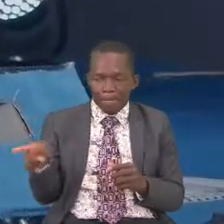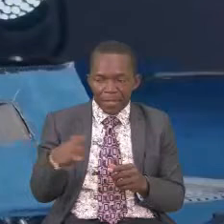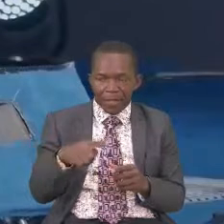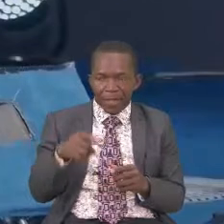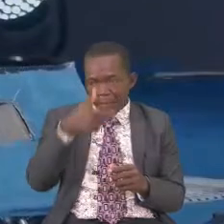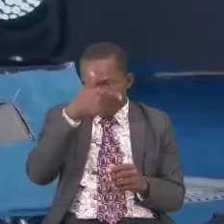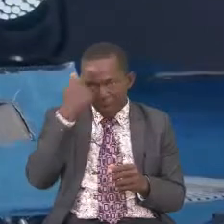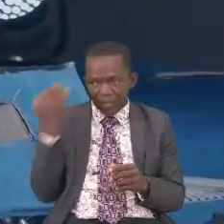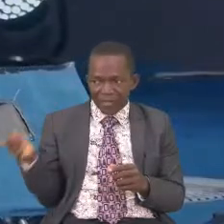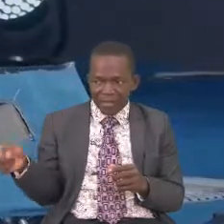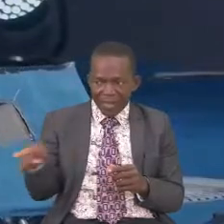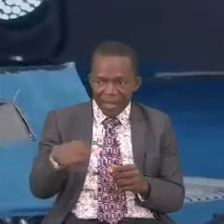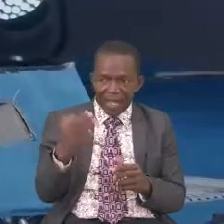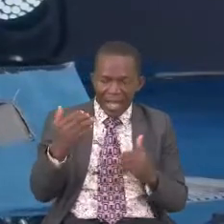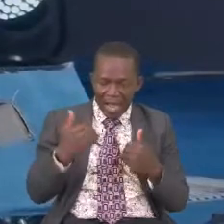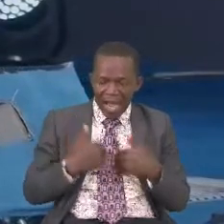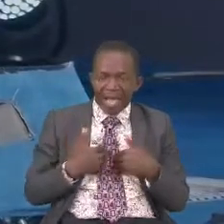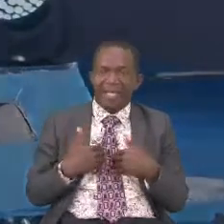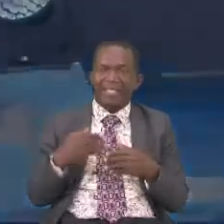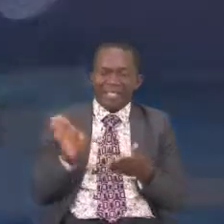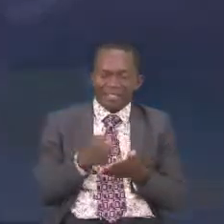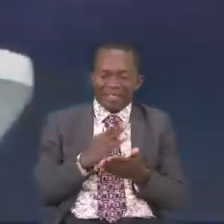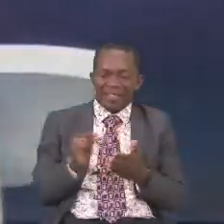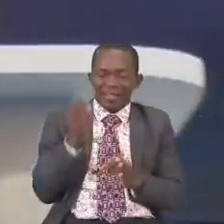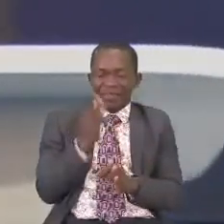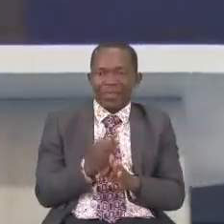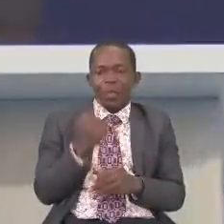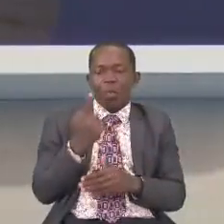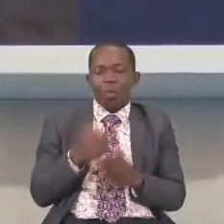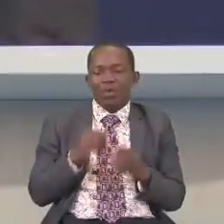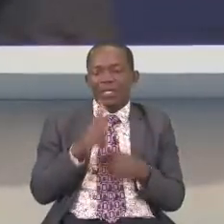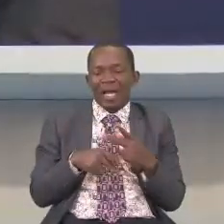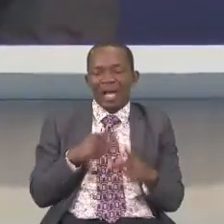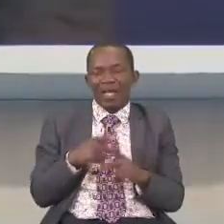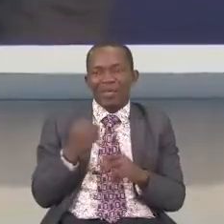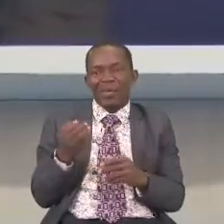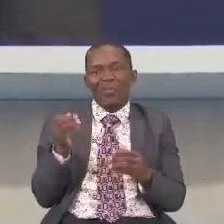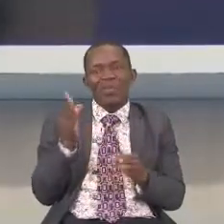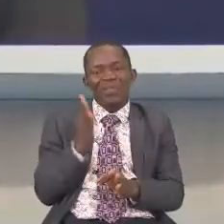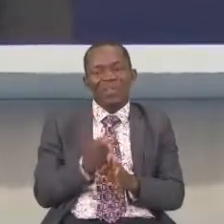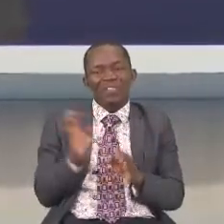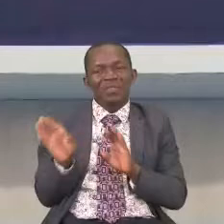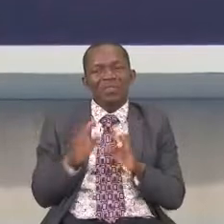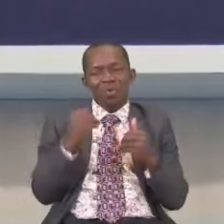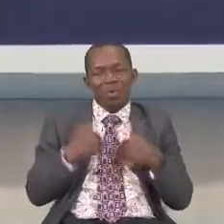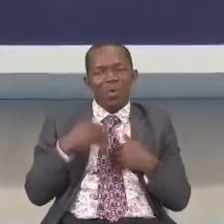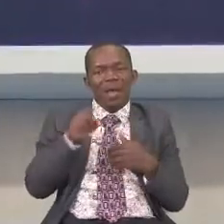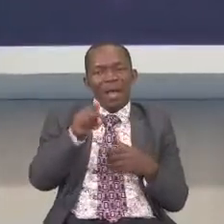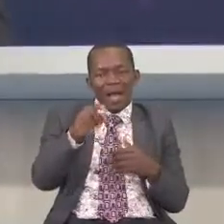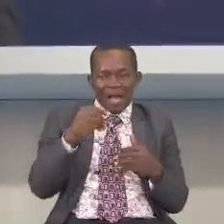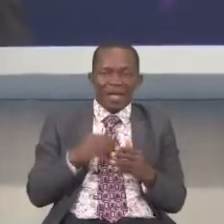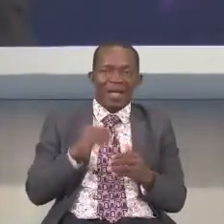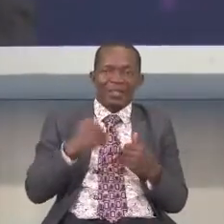are singing faith. What kind of faith do we have when we get to the battlefield? Are we the faith that